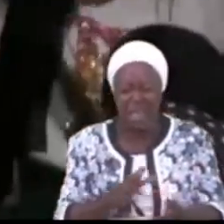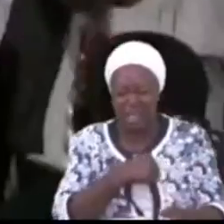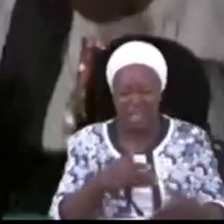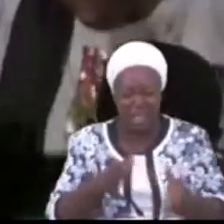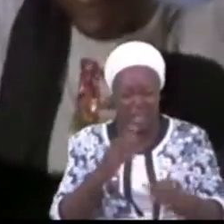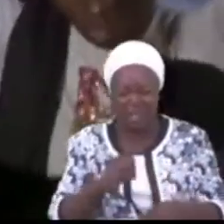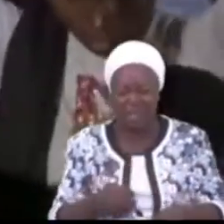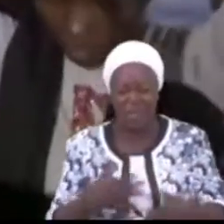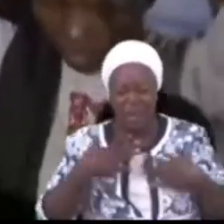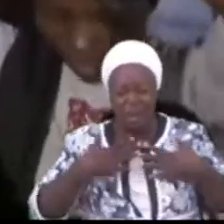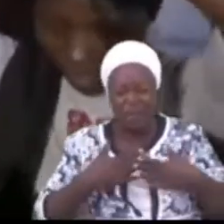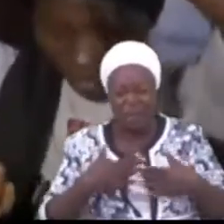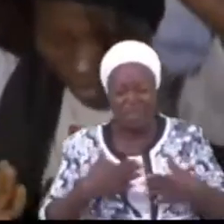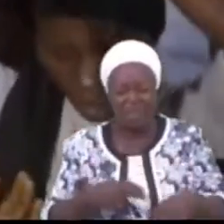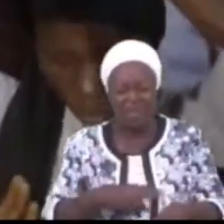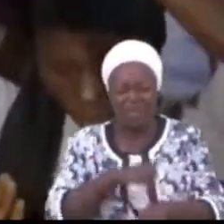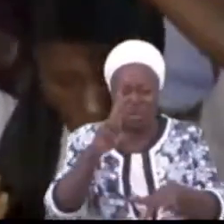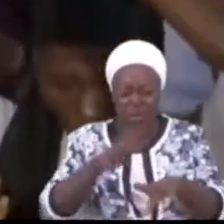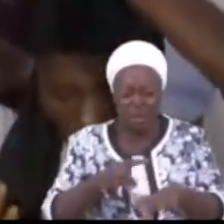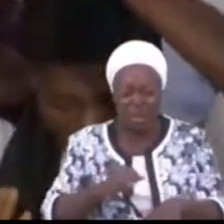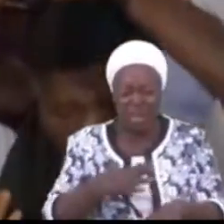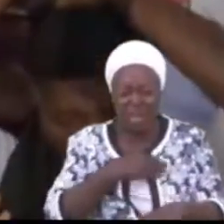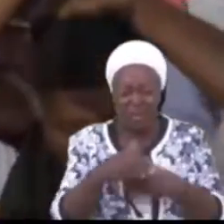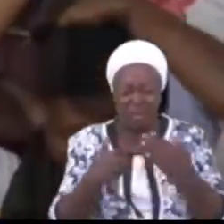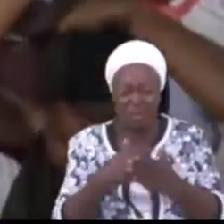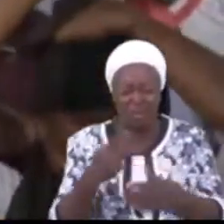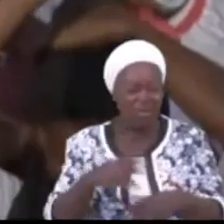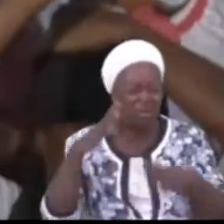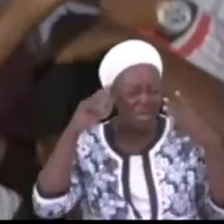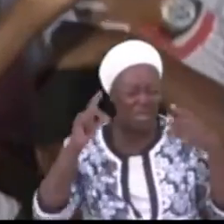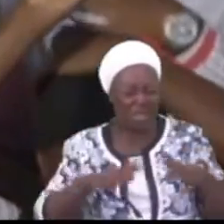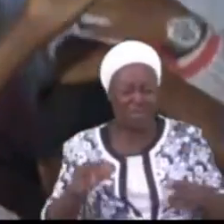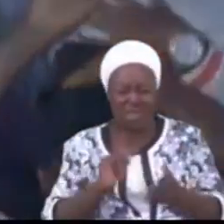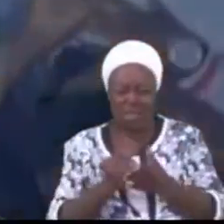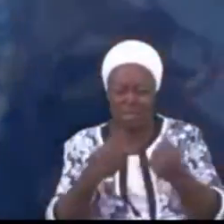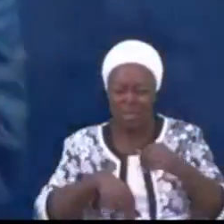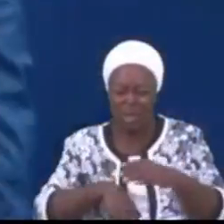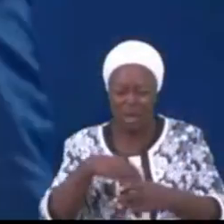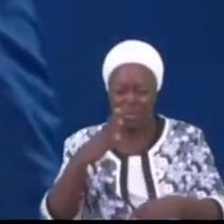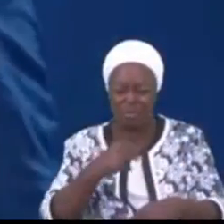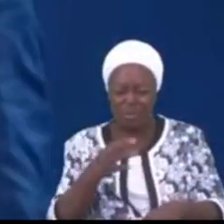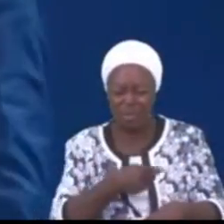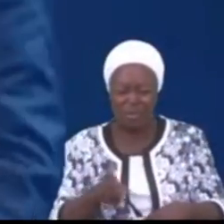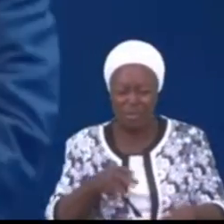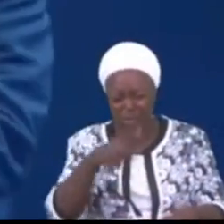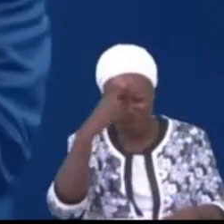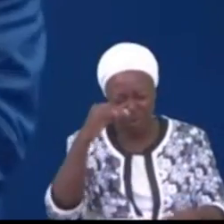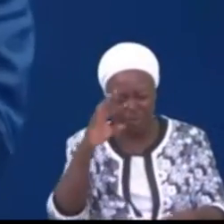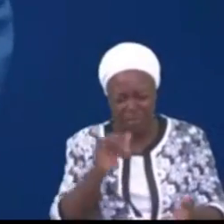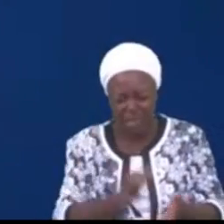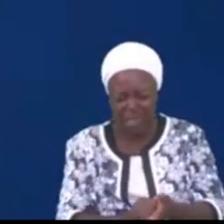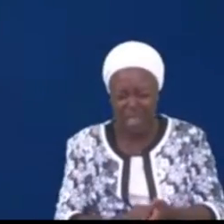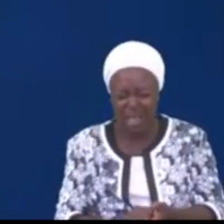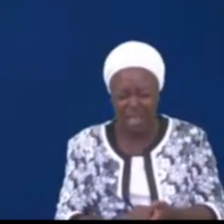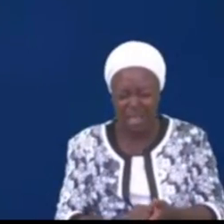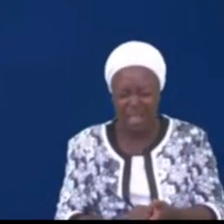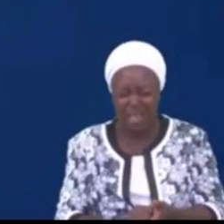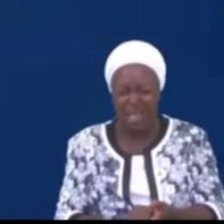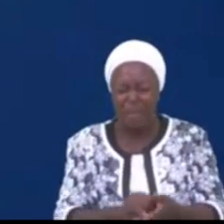the sound, extraneous sound coming as a result of that